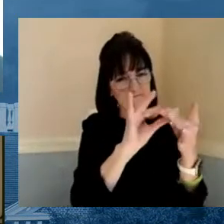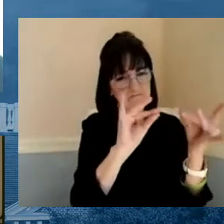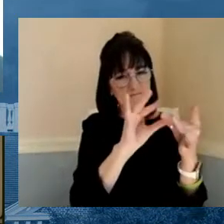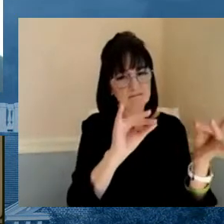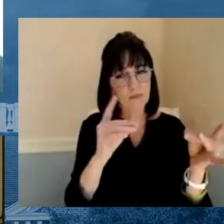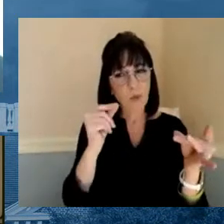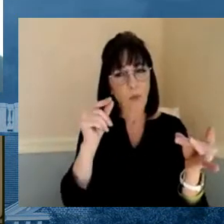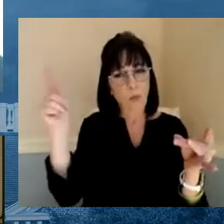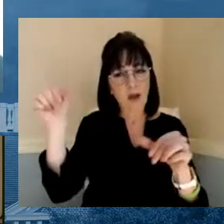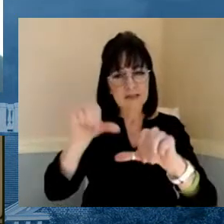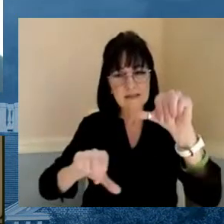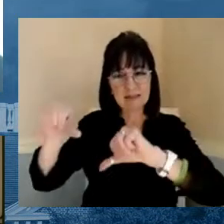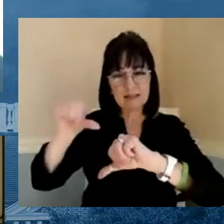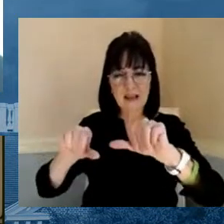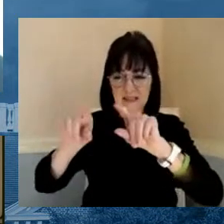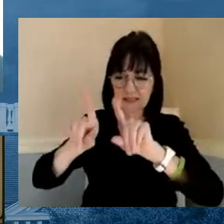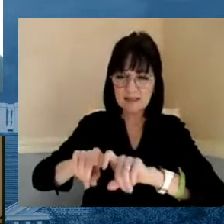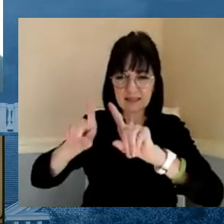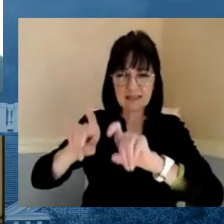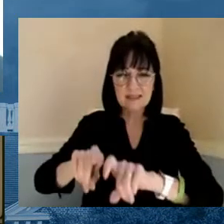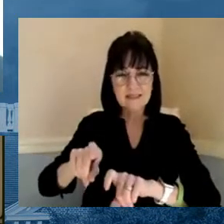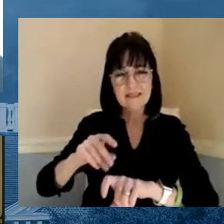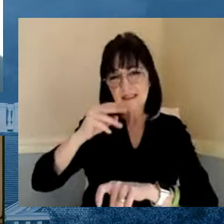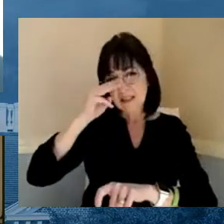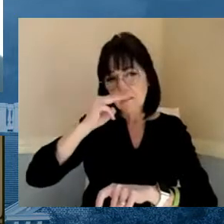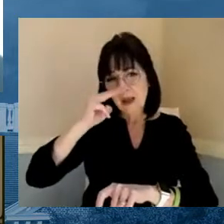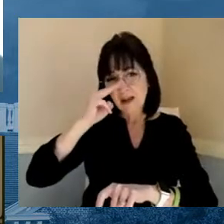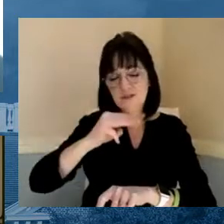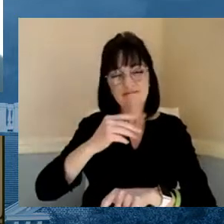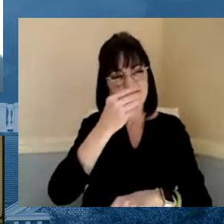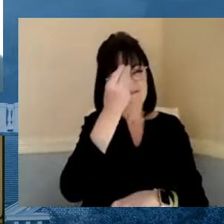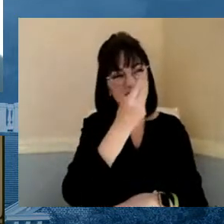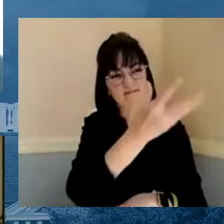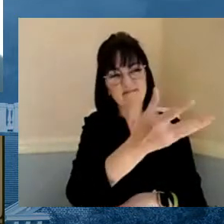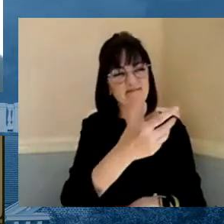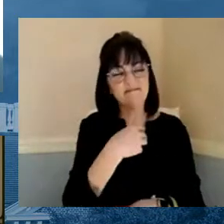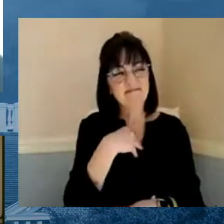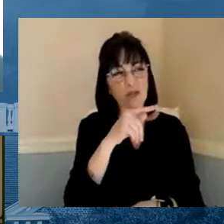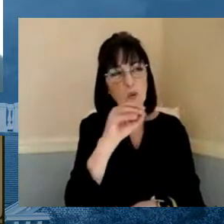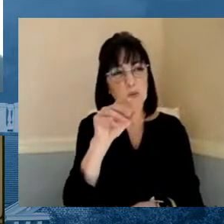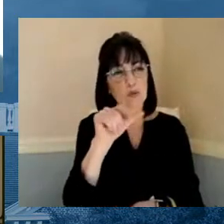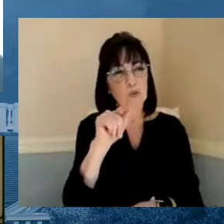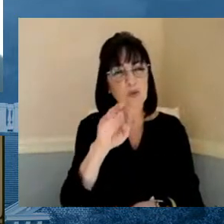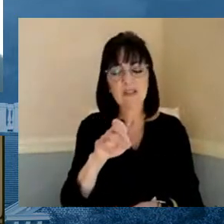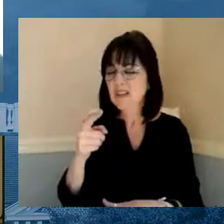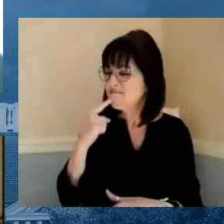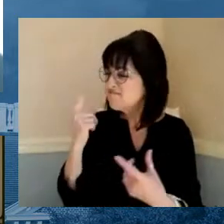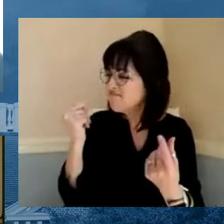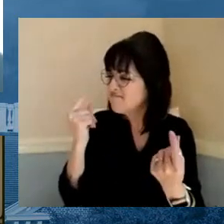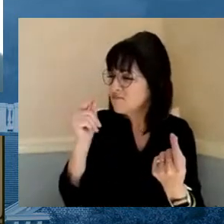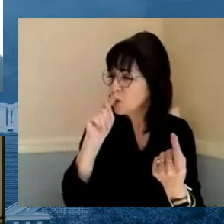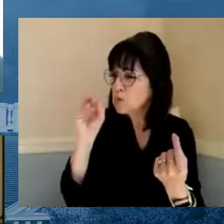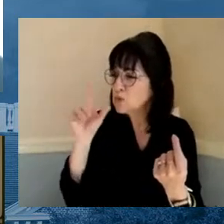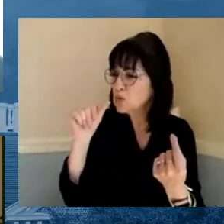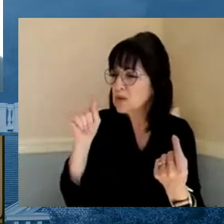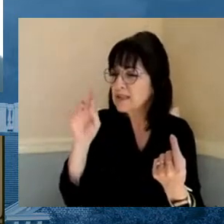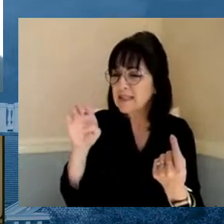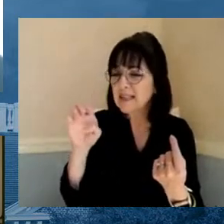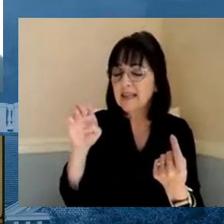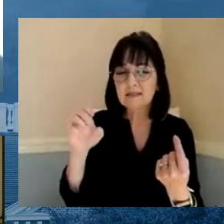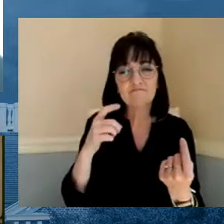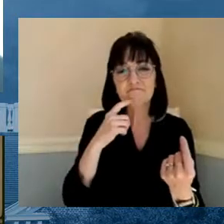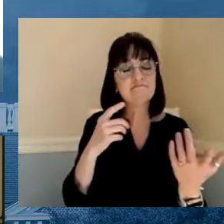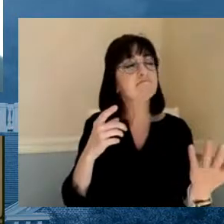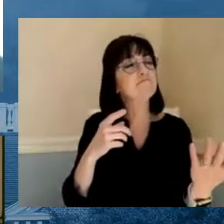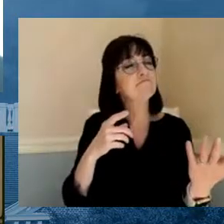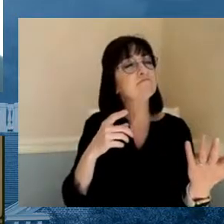were able to do. And she said, I think I'm too late. And she said, late for what? She said,